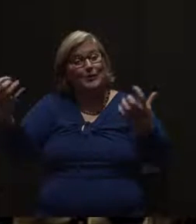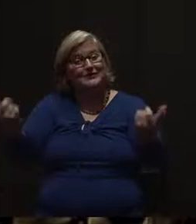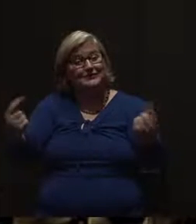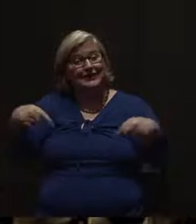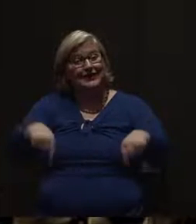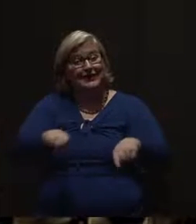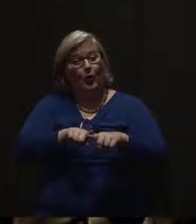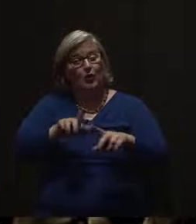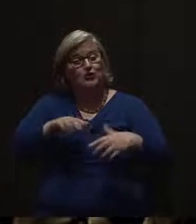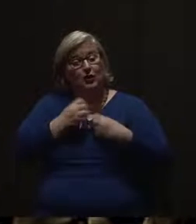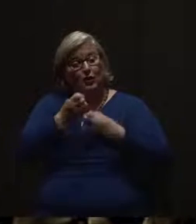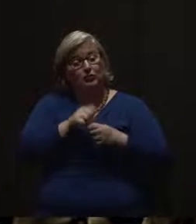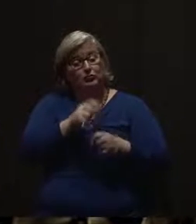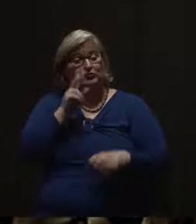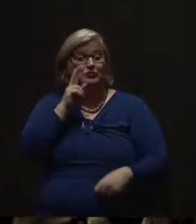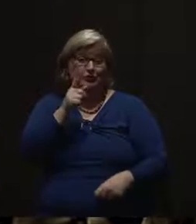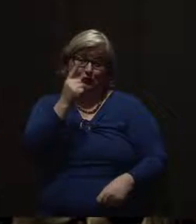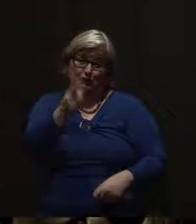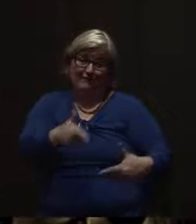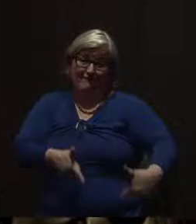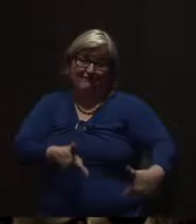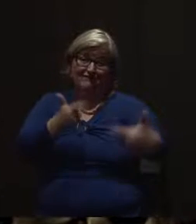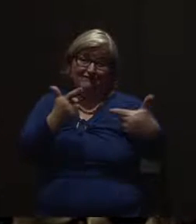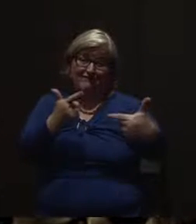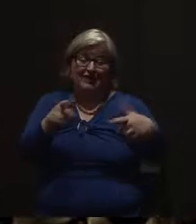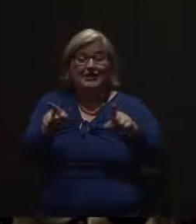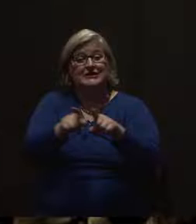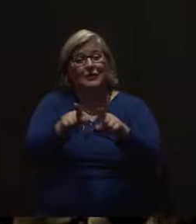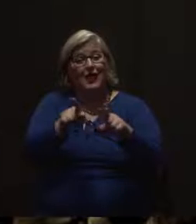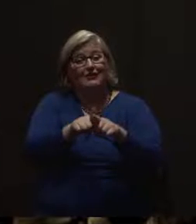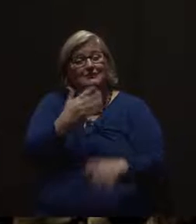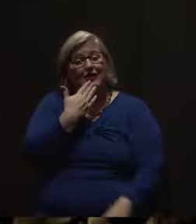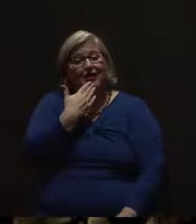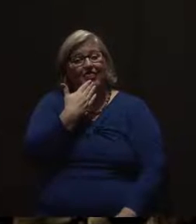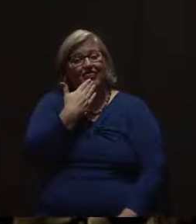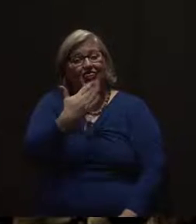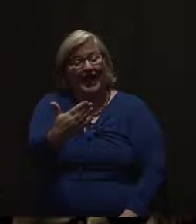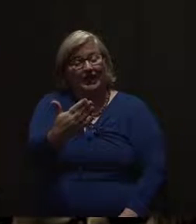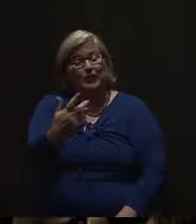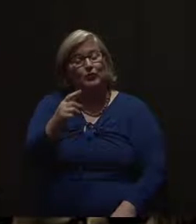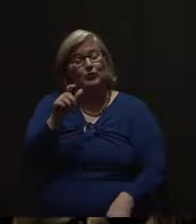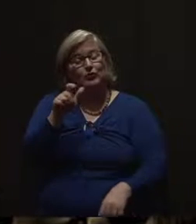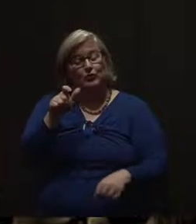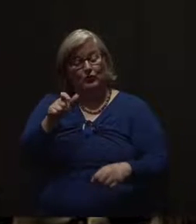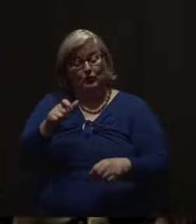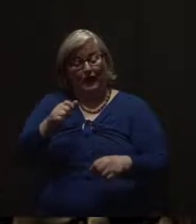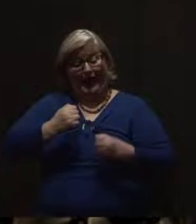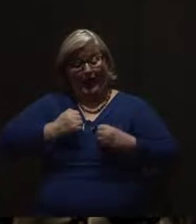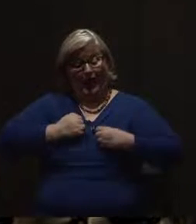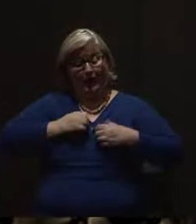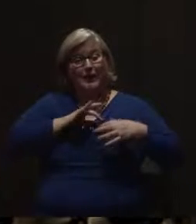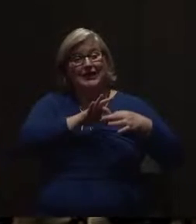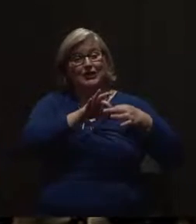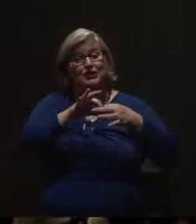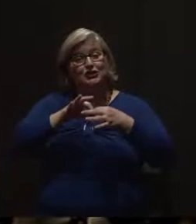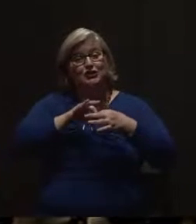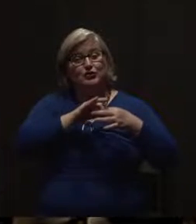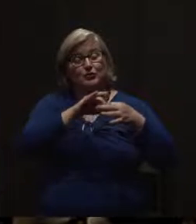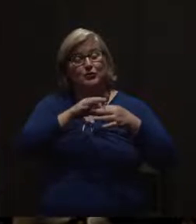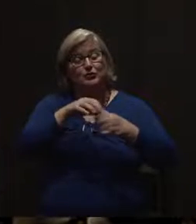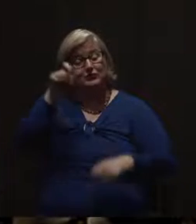And I want to thank very much our program team, especially Francis, who organized this event today, and